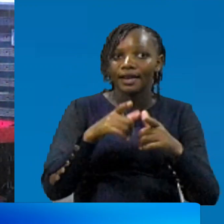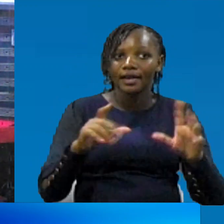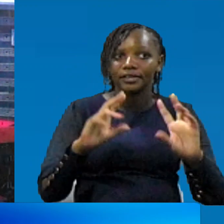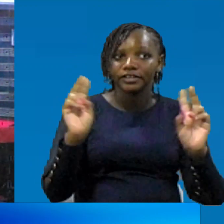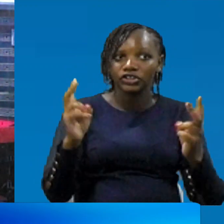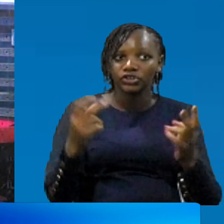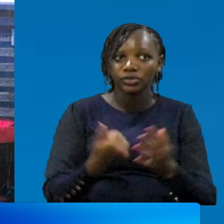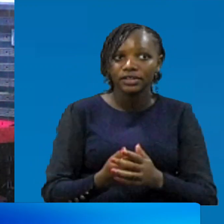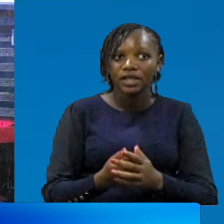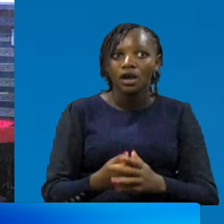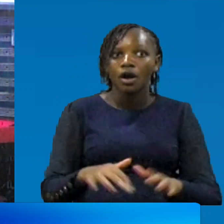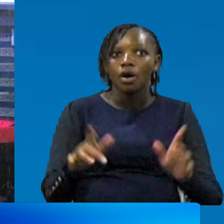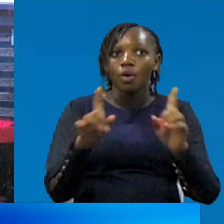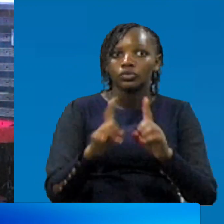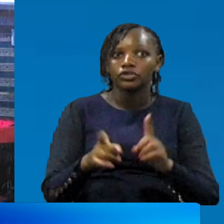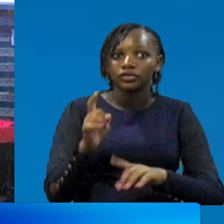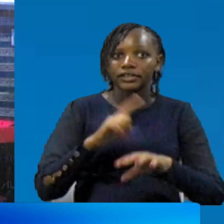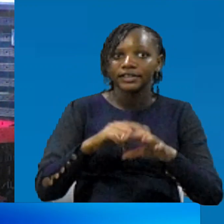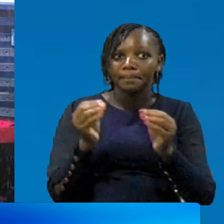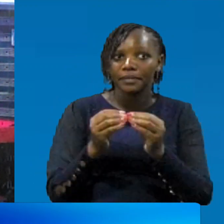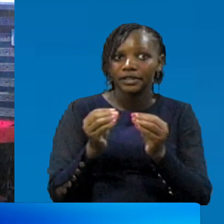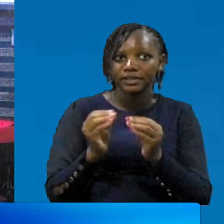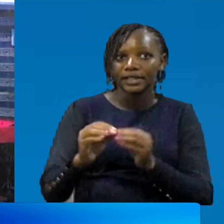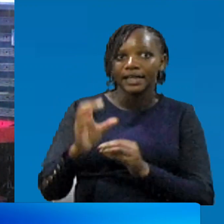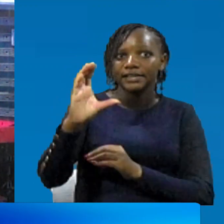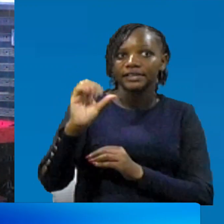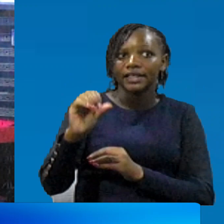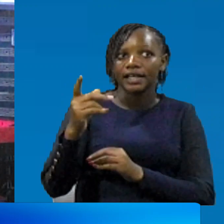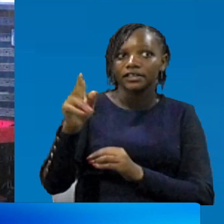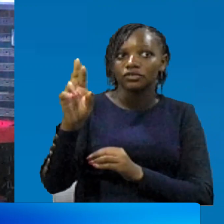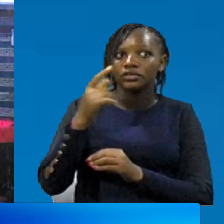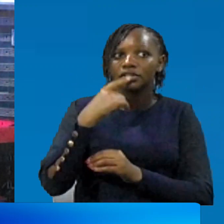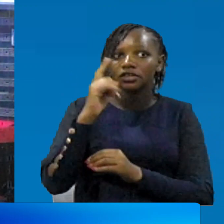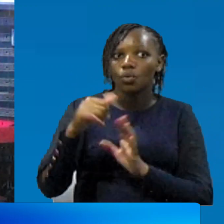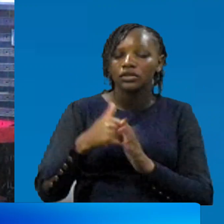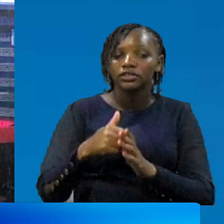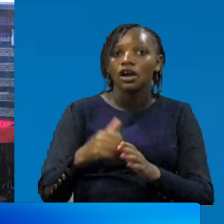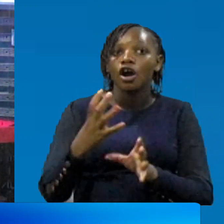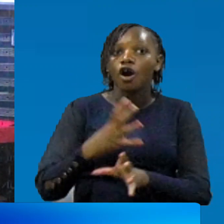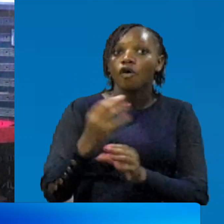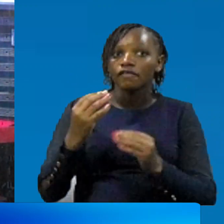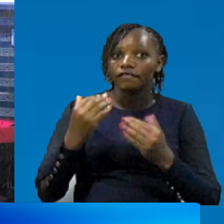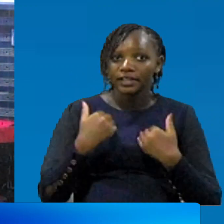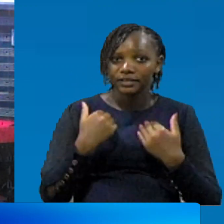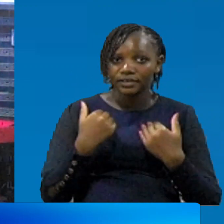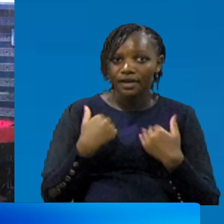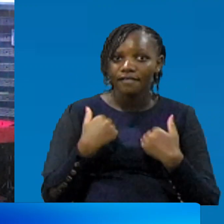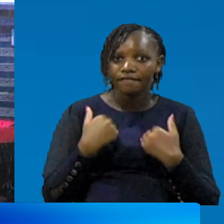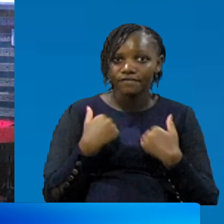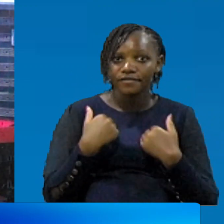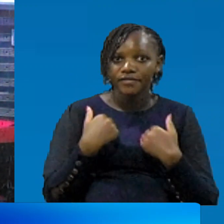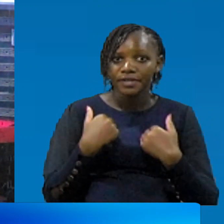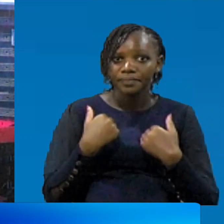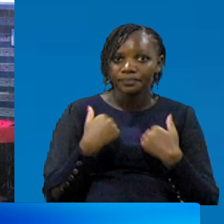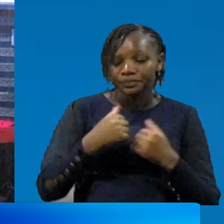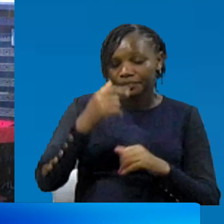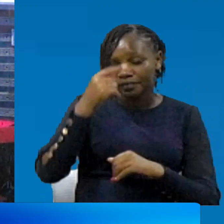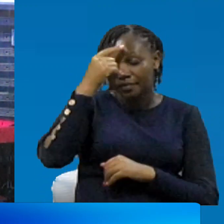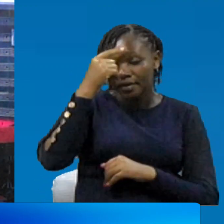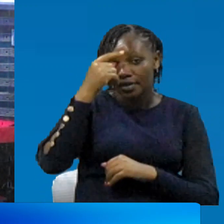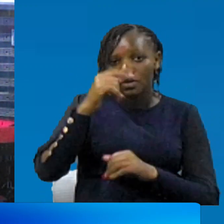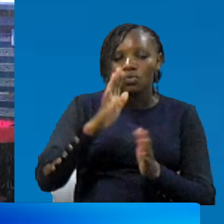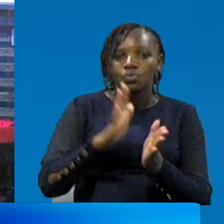the annual meeting, CS Korea expressed his confidence that his successor would carry on advancing